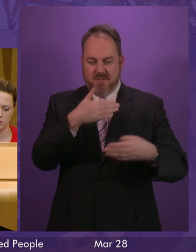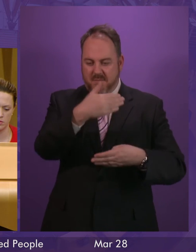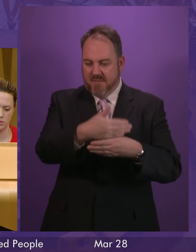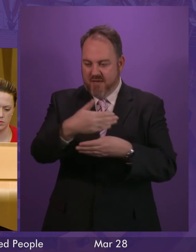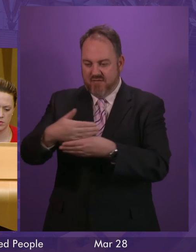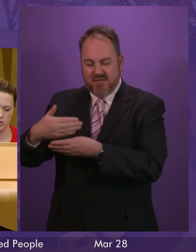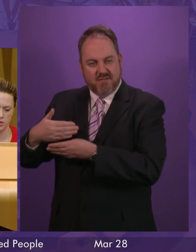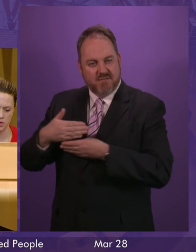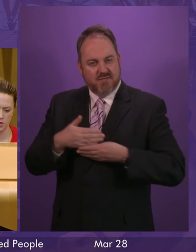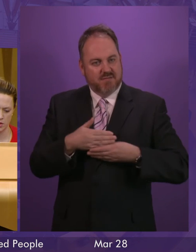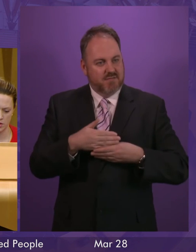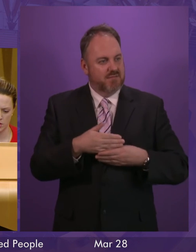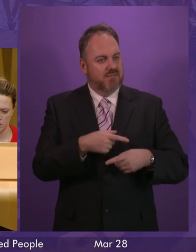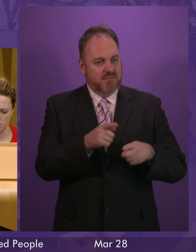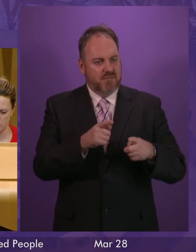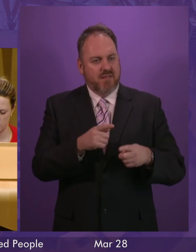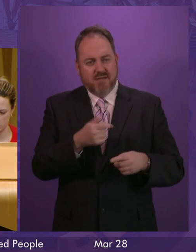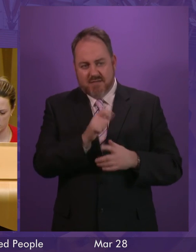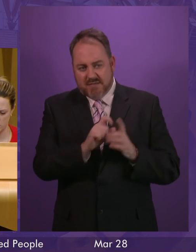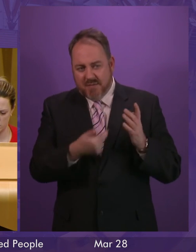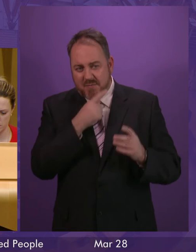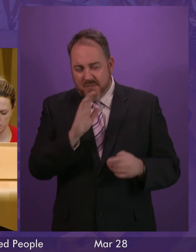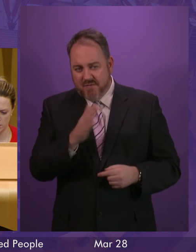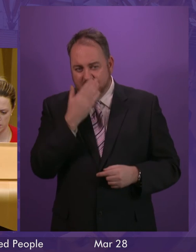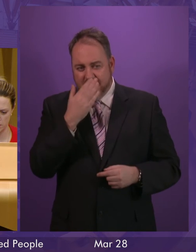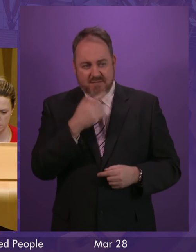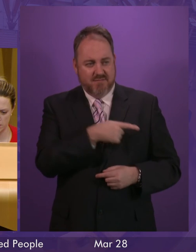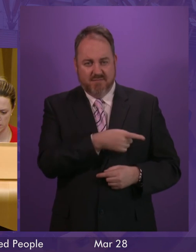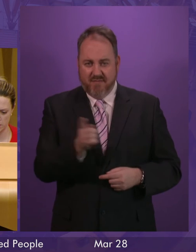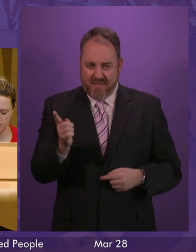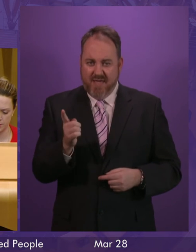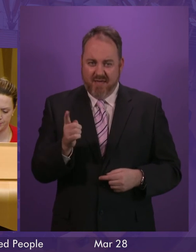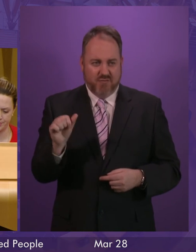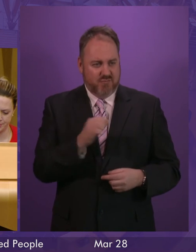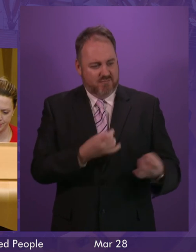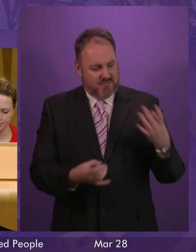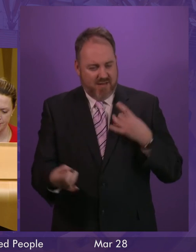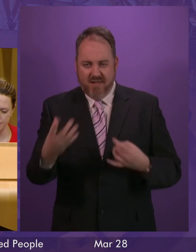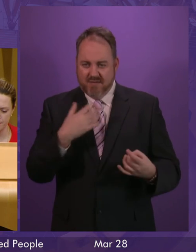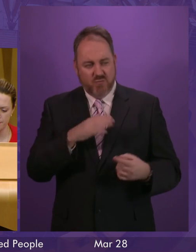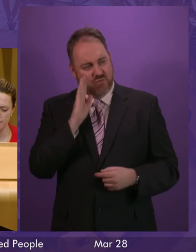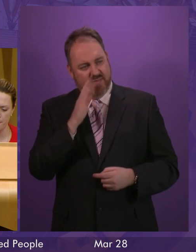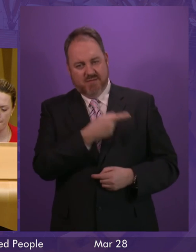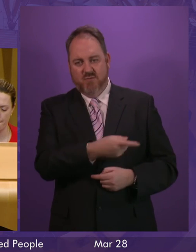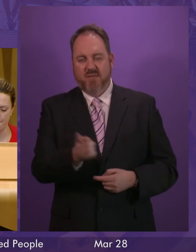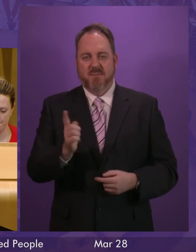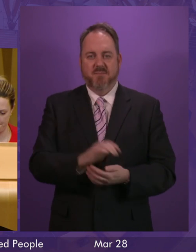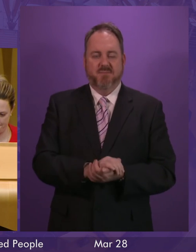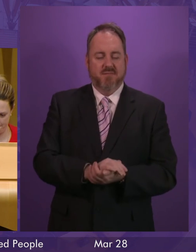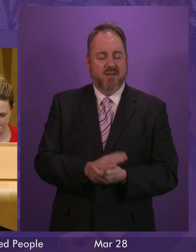those who lived the experience. I am proud of the record of this Government. Whilst